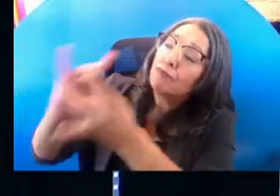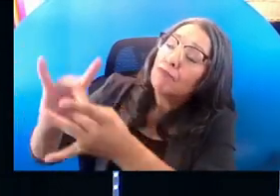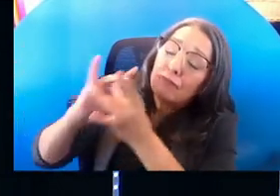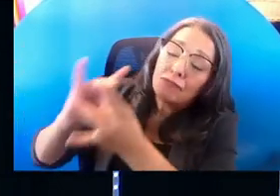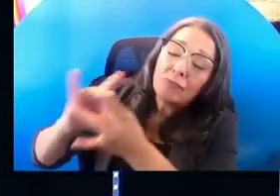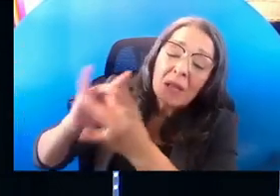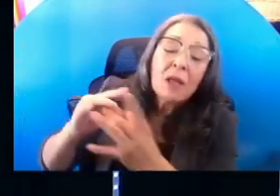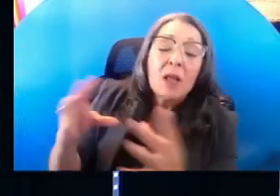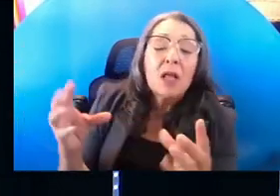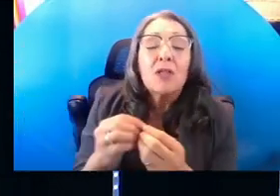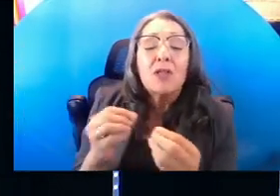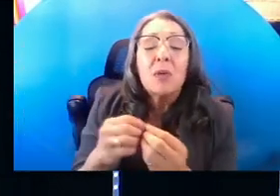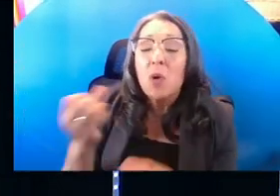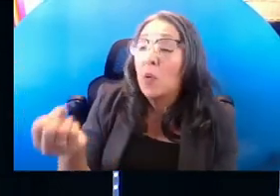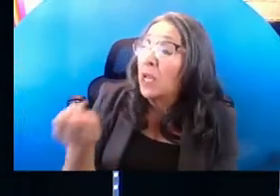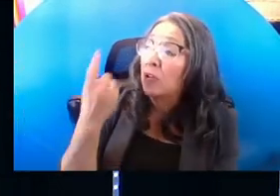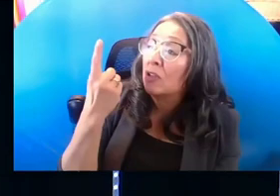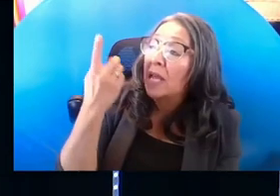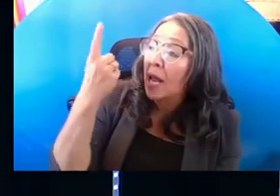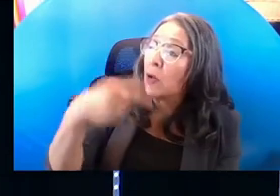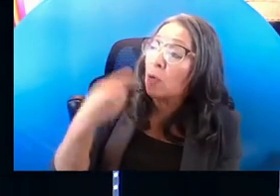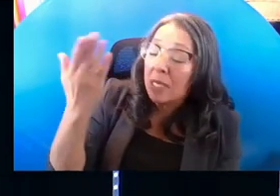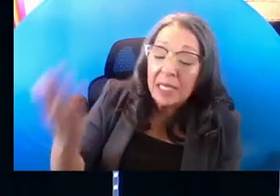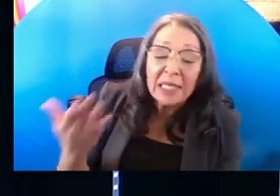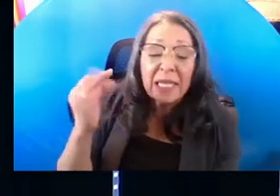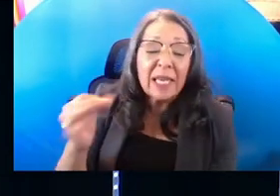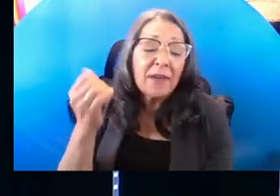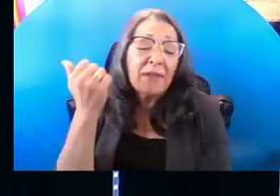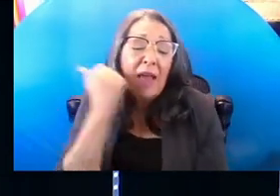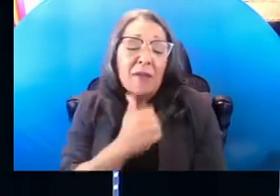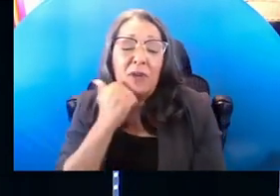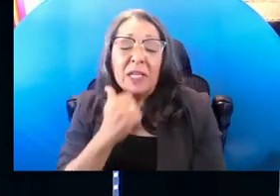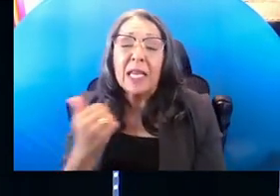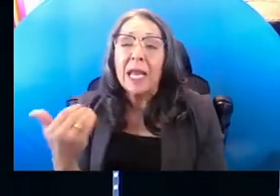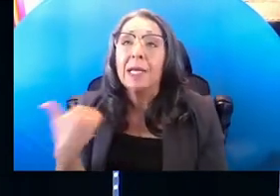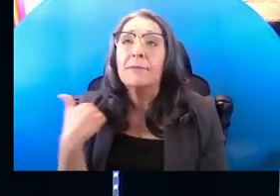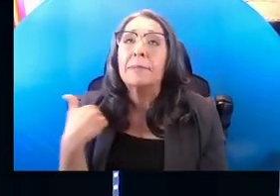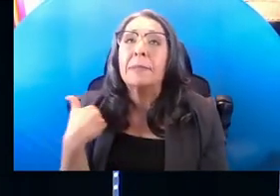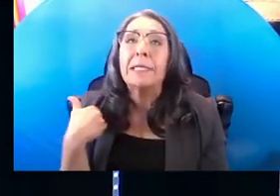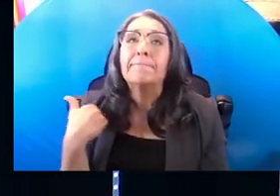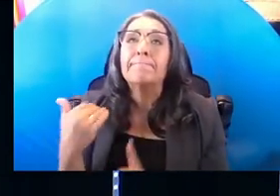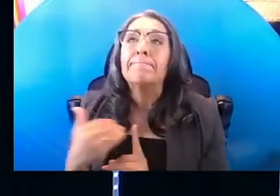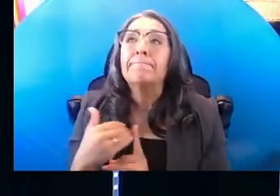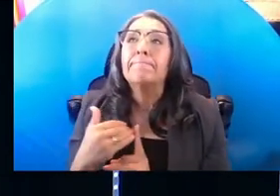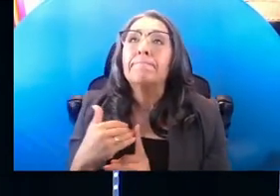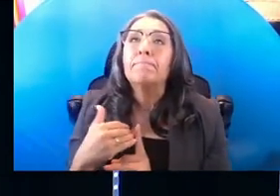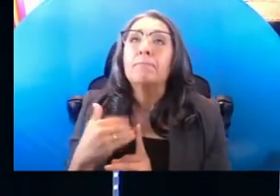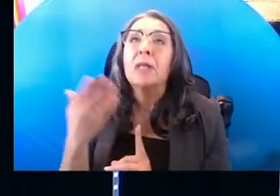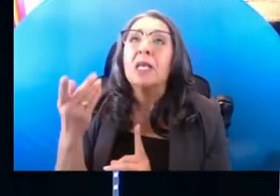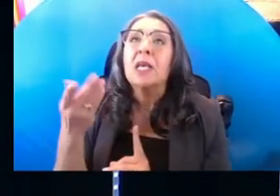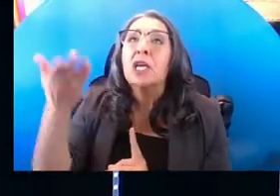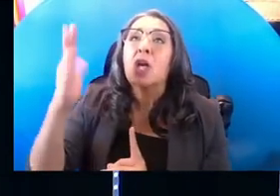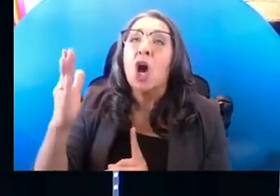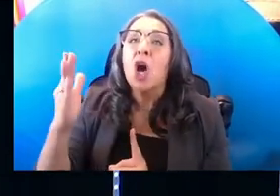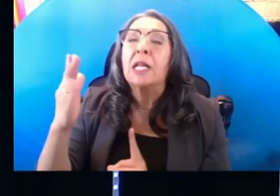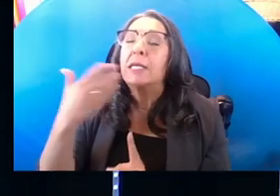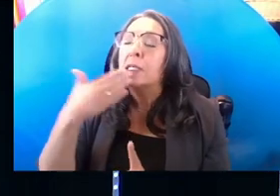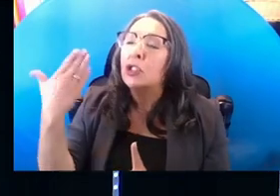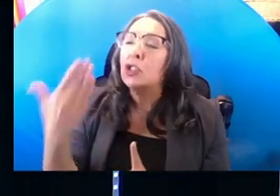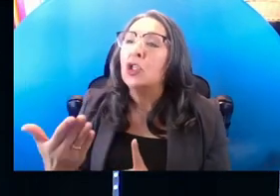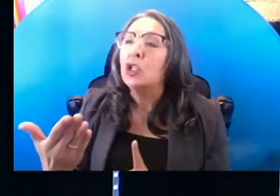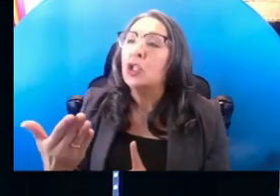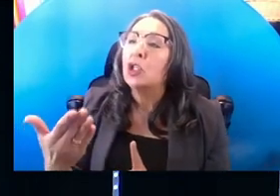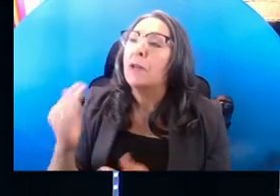to understand who God is. And if we remind ourselves daily about that, remind ourselves, you are this, God. God, you are good. You